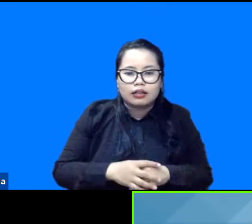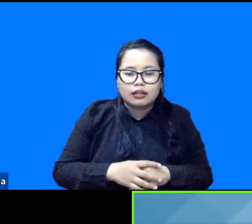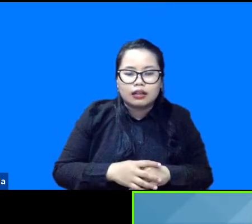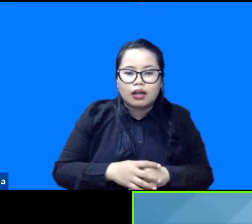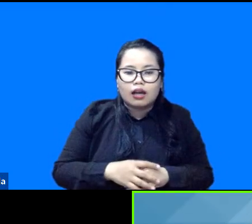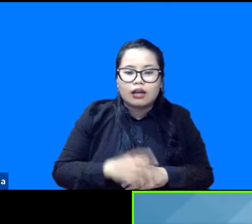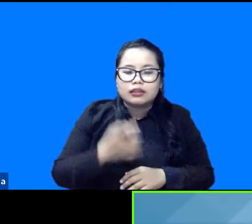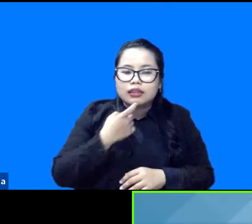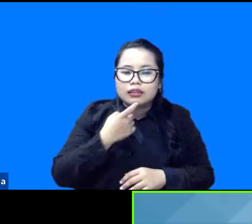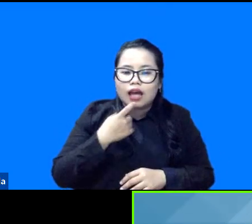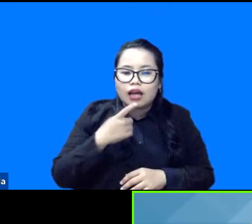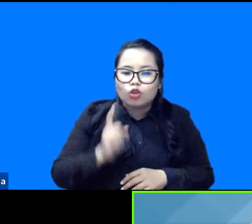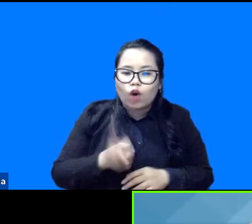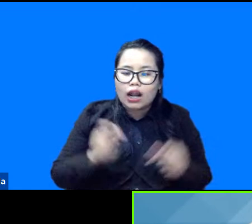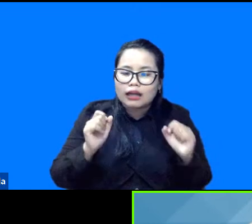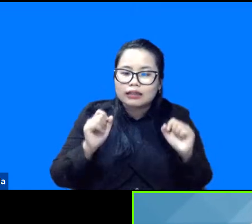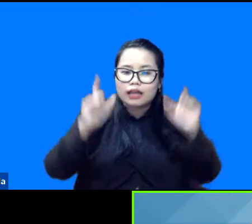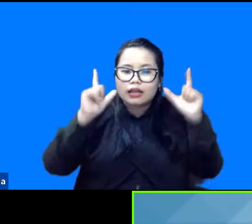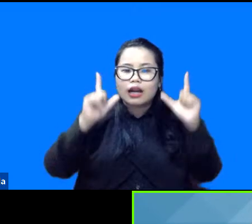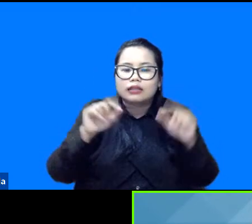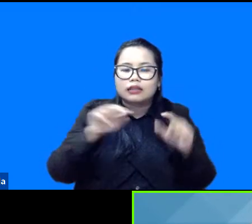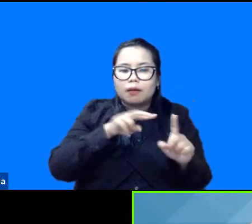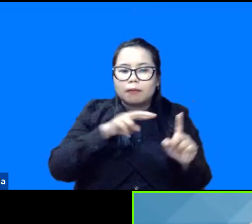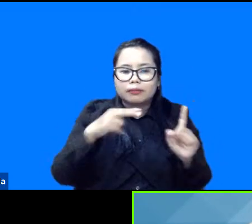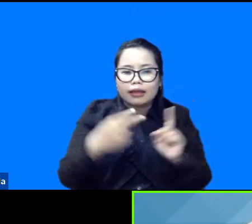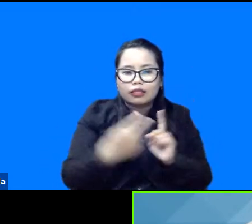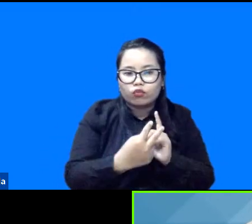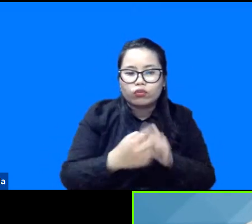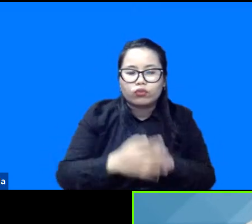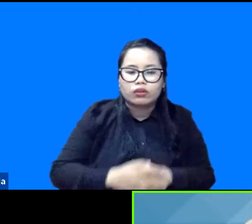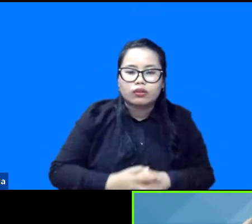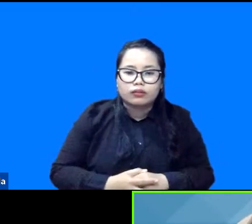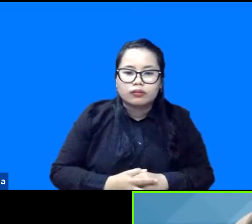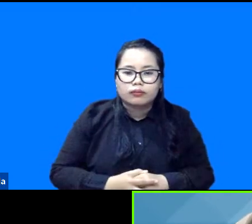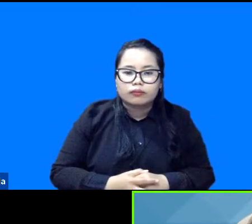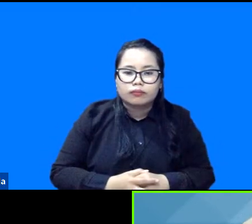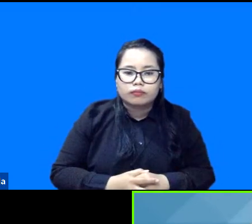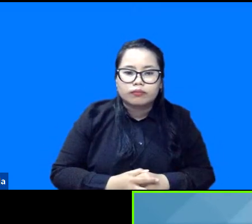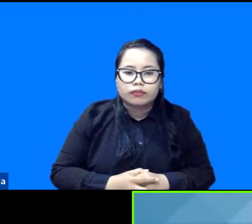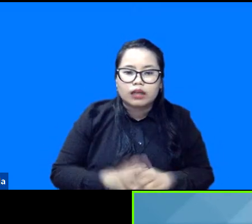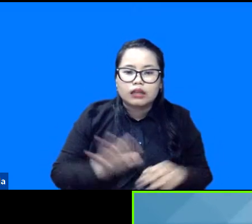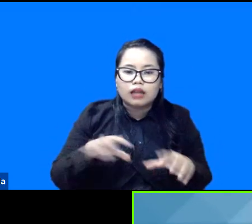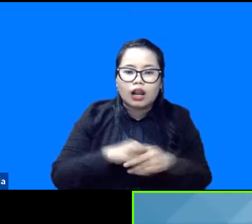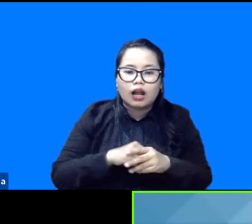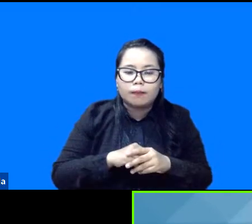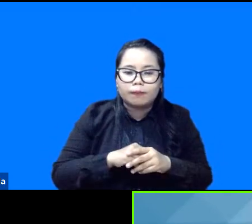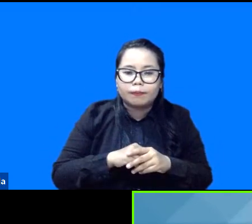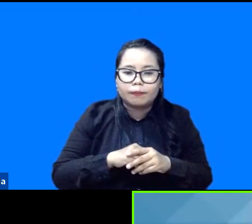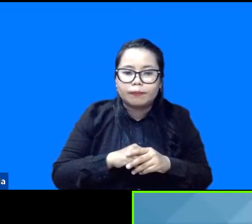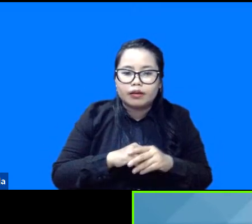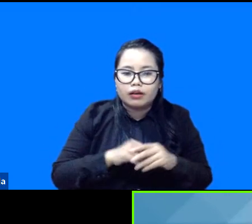perspective of the environmental impact assessment process itself per se, because